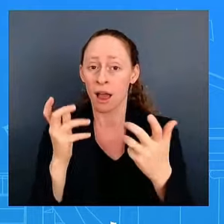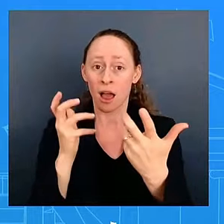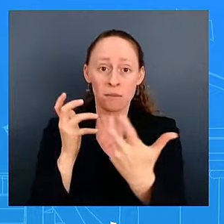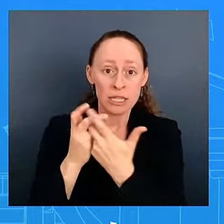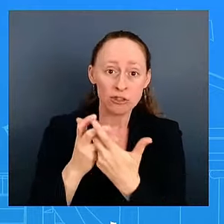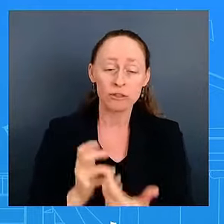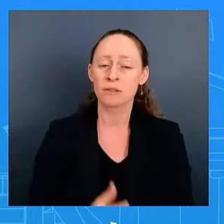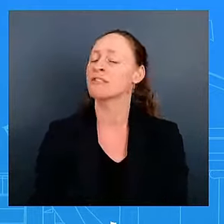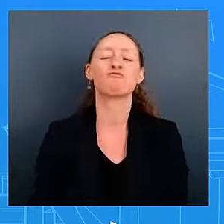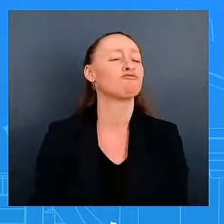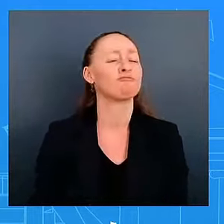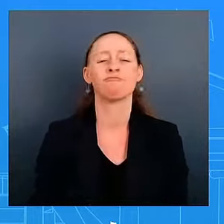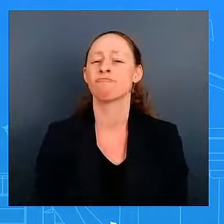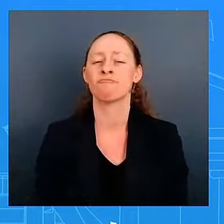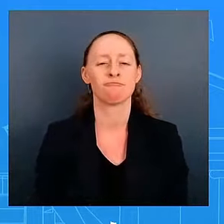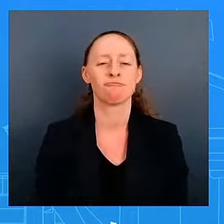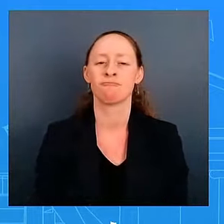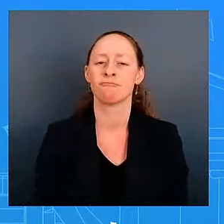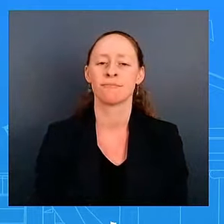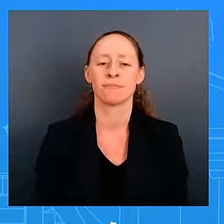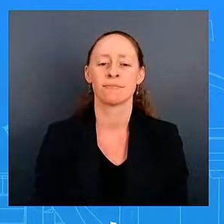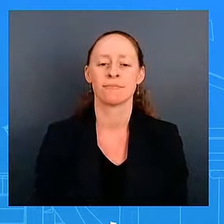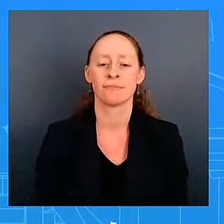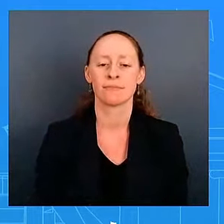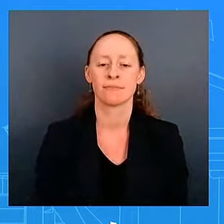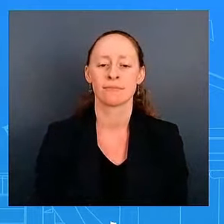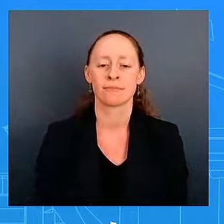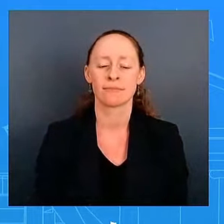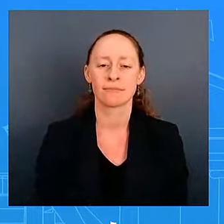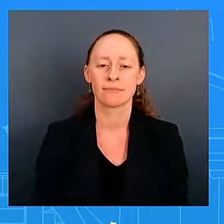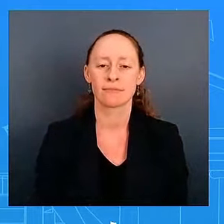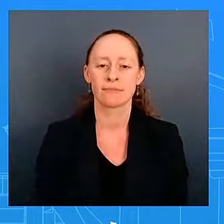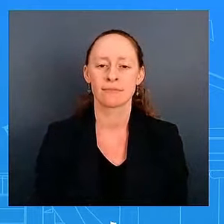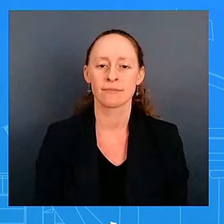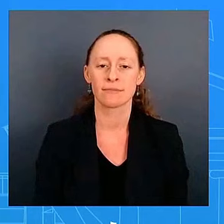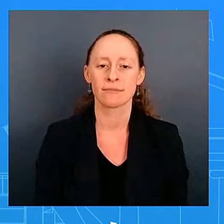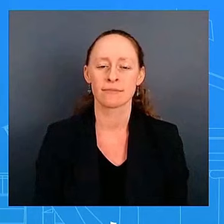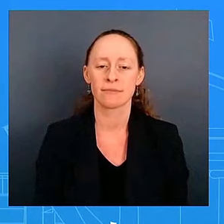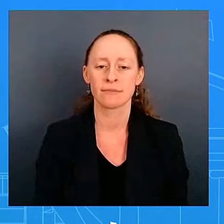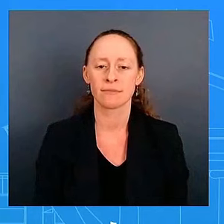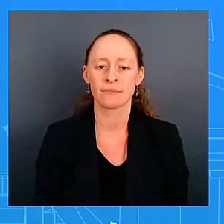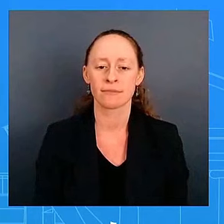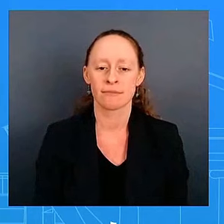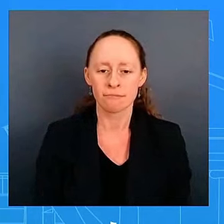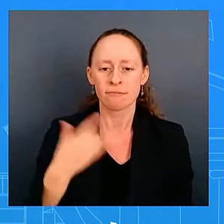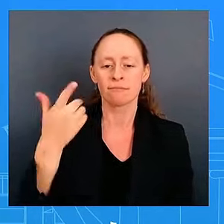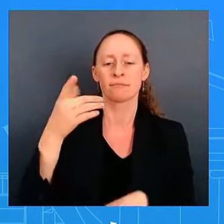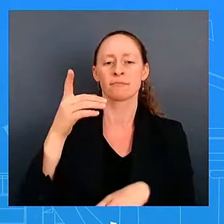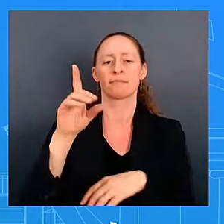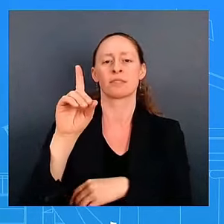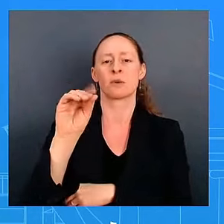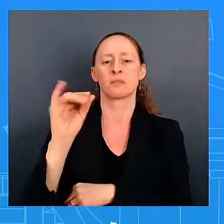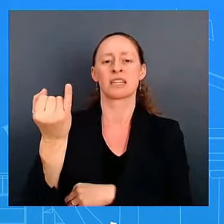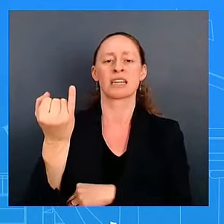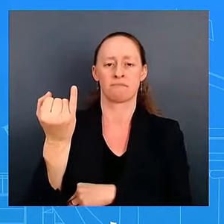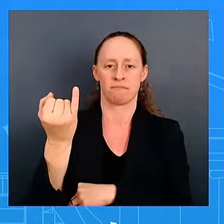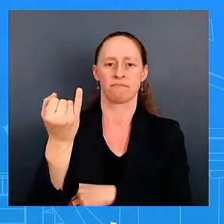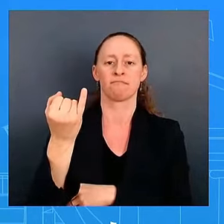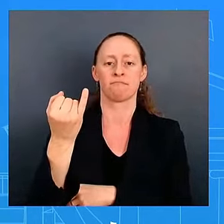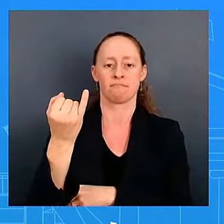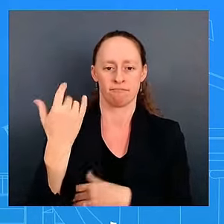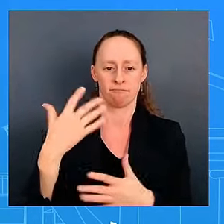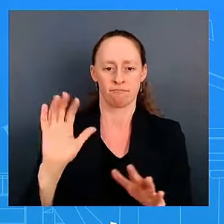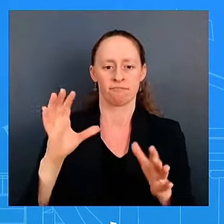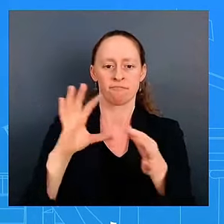Karine, there was an announcement from the Department of Justice today about a crackdown effort to interrupt